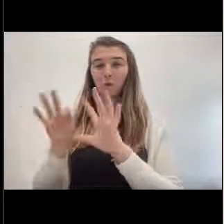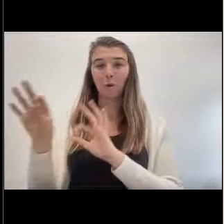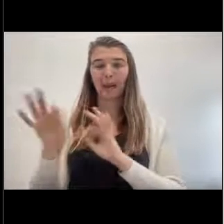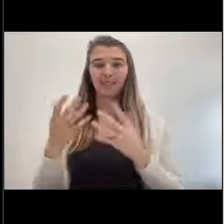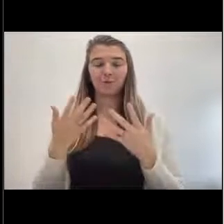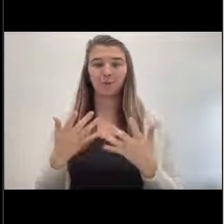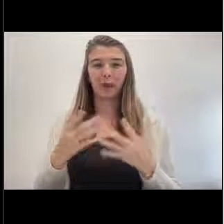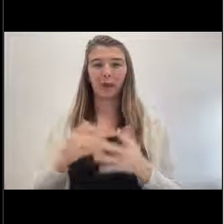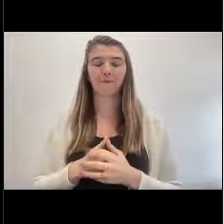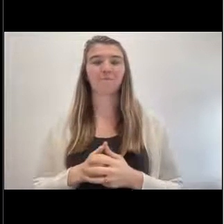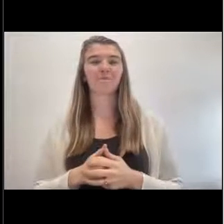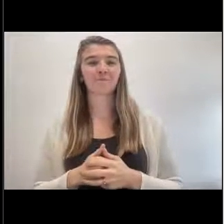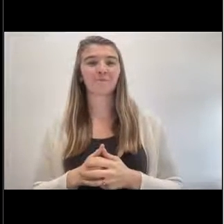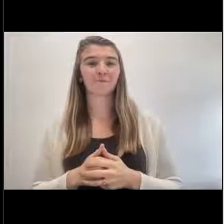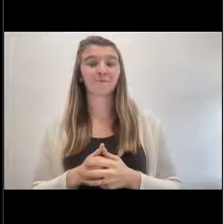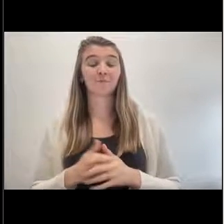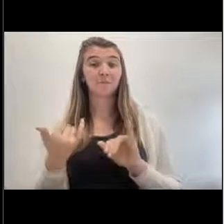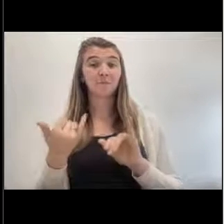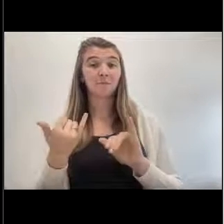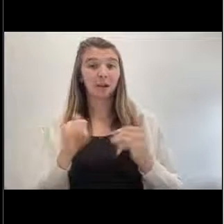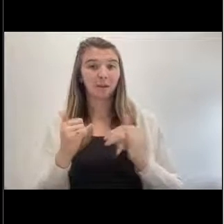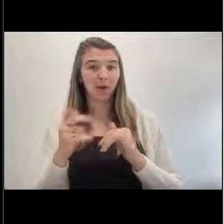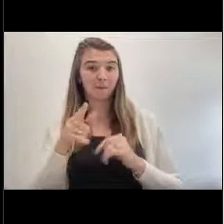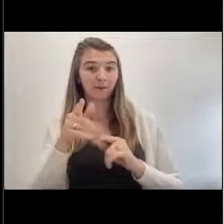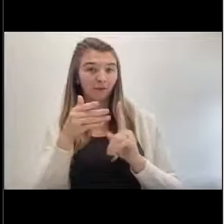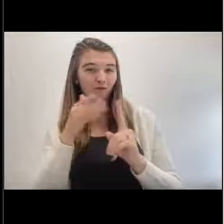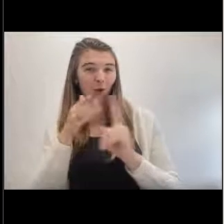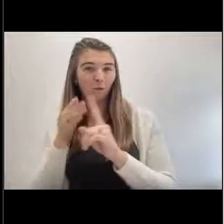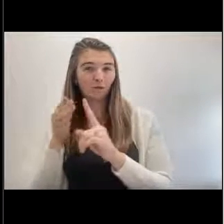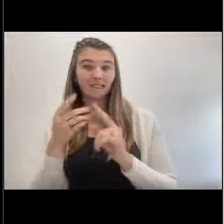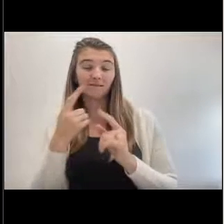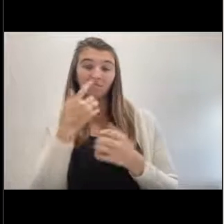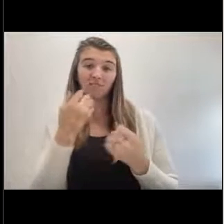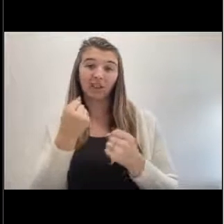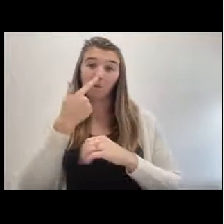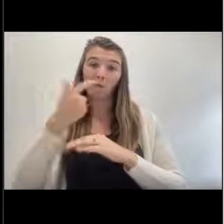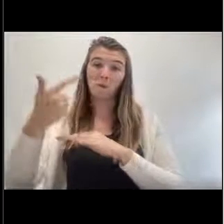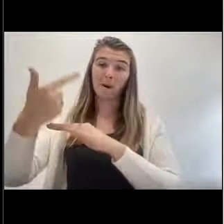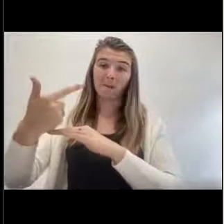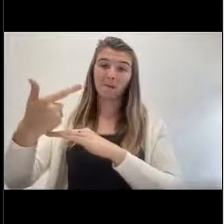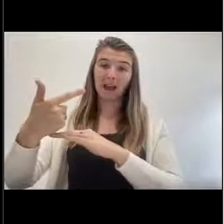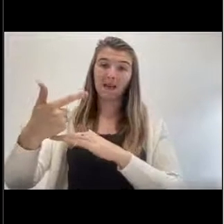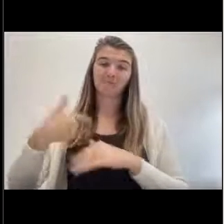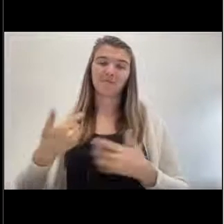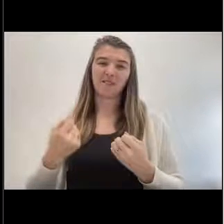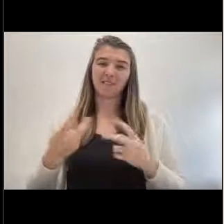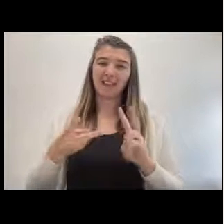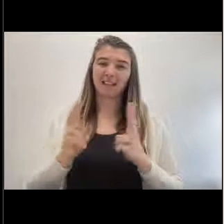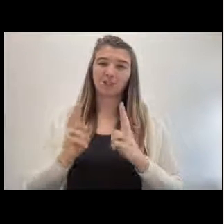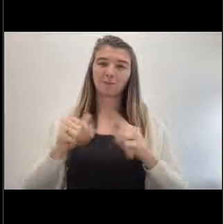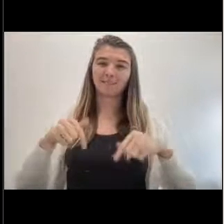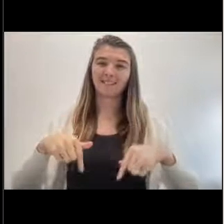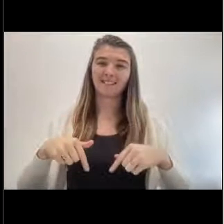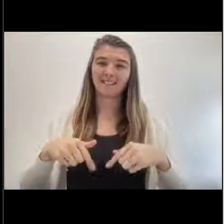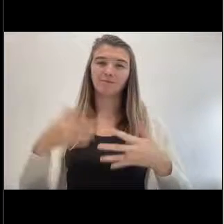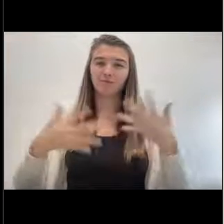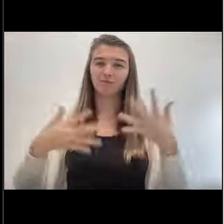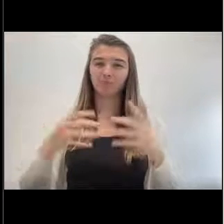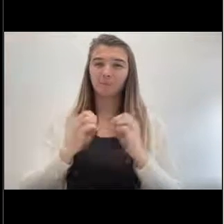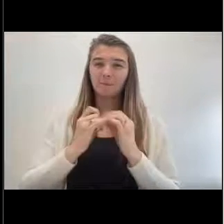further, you will probably have noticed, if you've got the webcam switched on, that I'm joined by Rachel Dance from the Chemistry Deaf Association. She is helping us